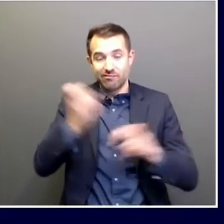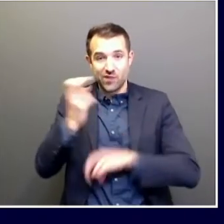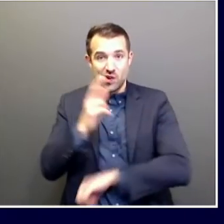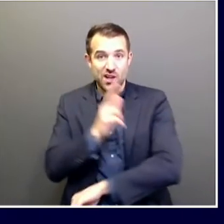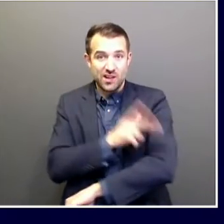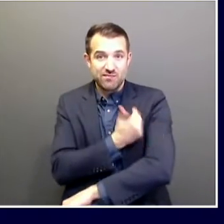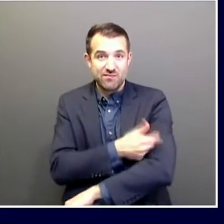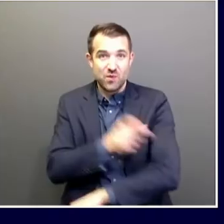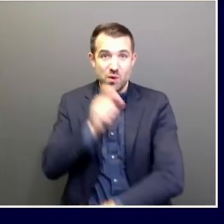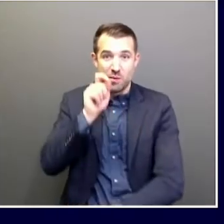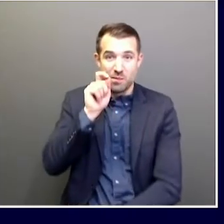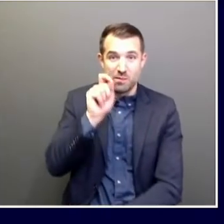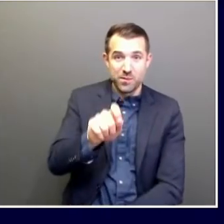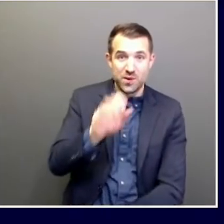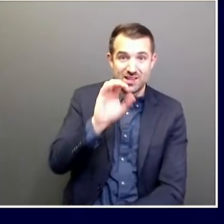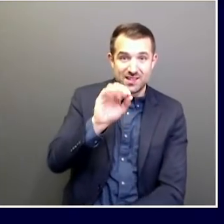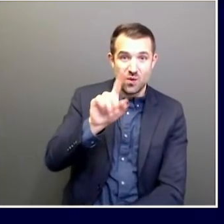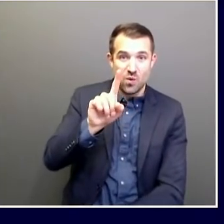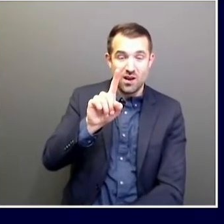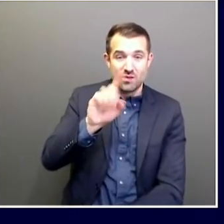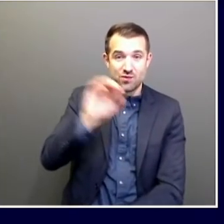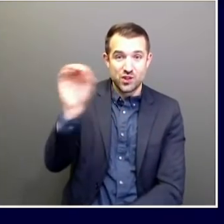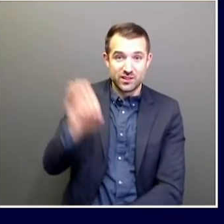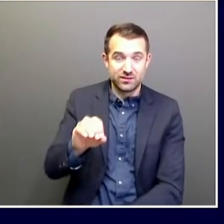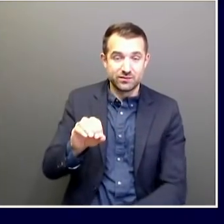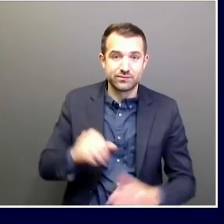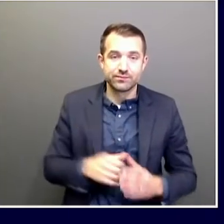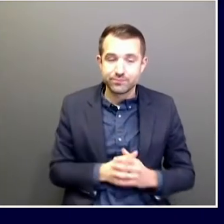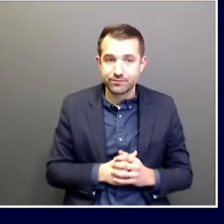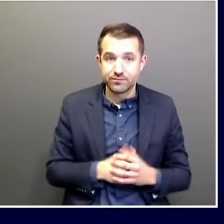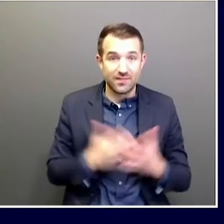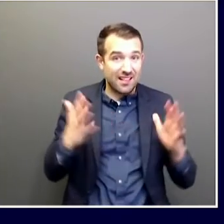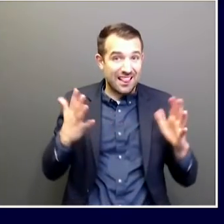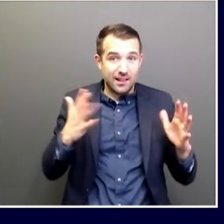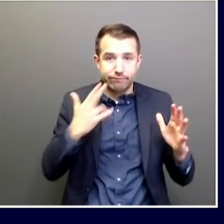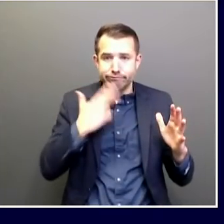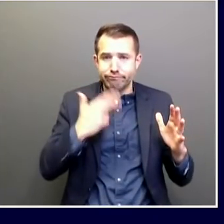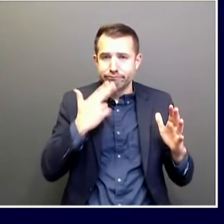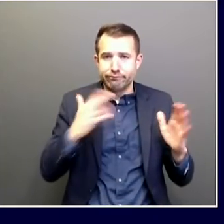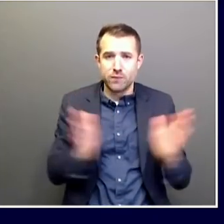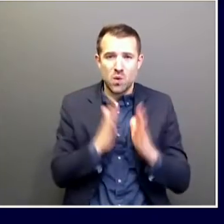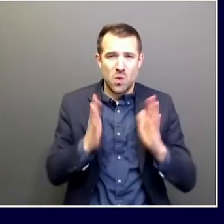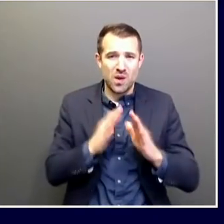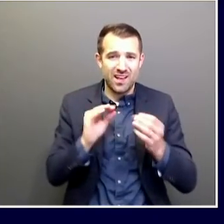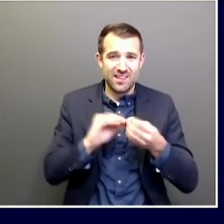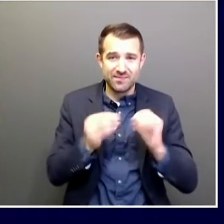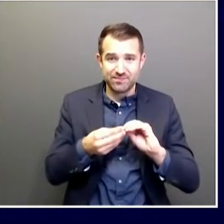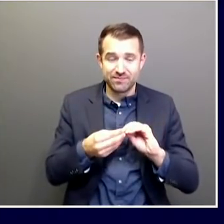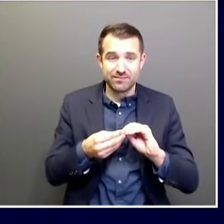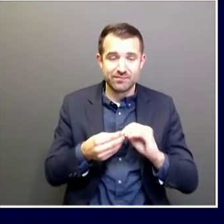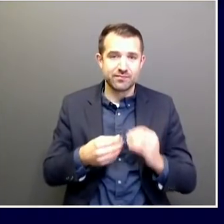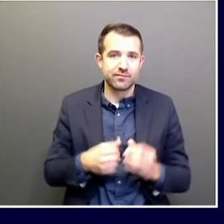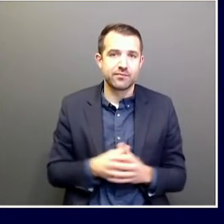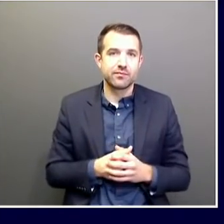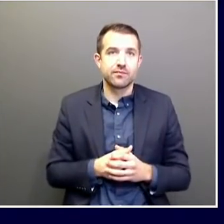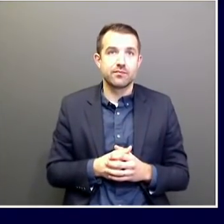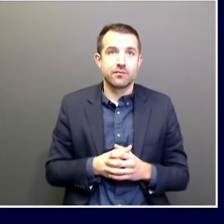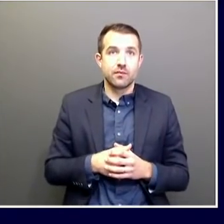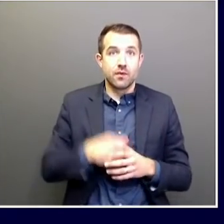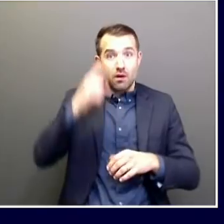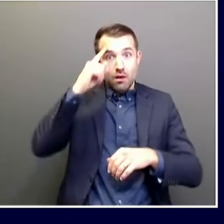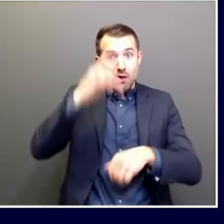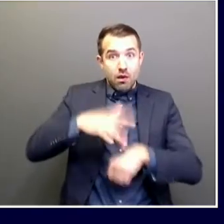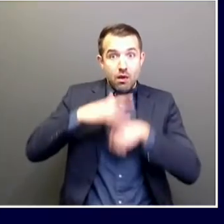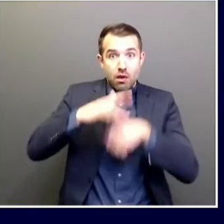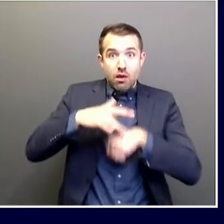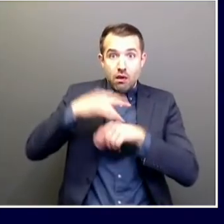many people who are vaccinated, numerically it looks larger. But the number is not the thing to focus on. The rate is. And that's